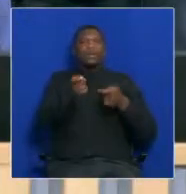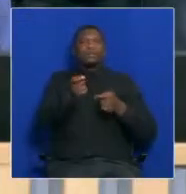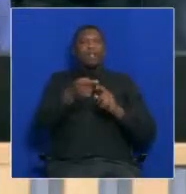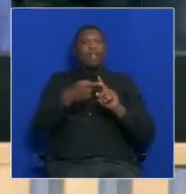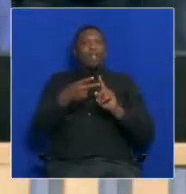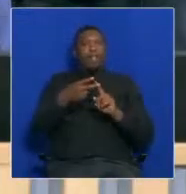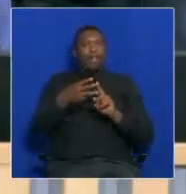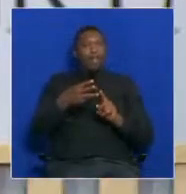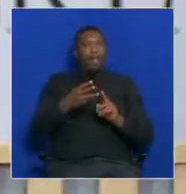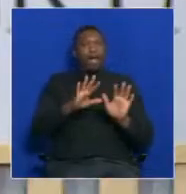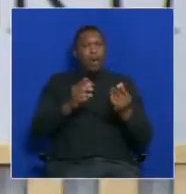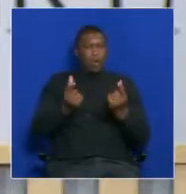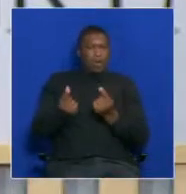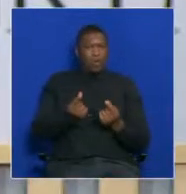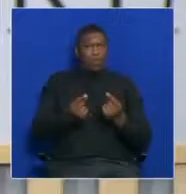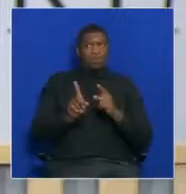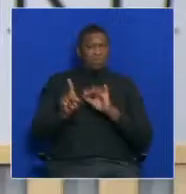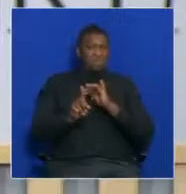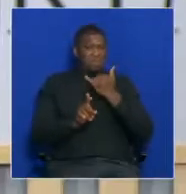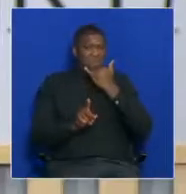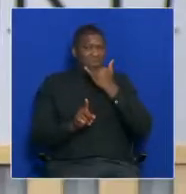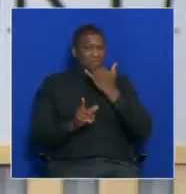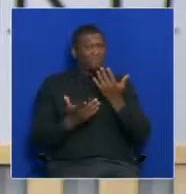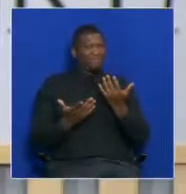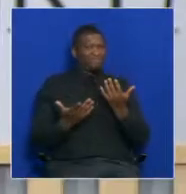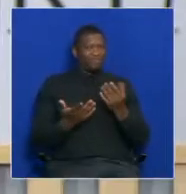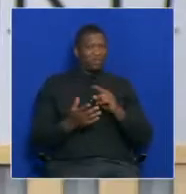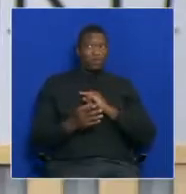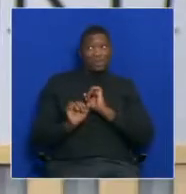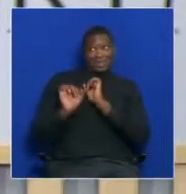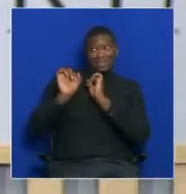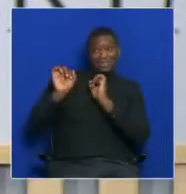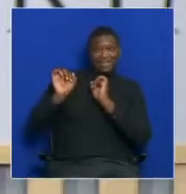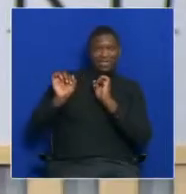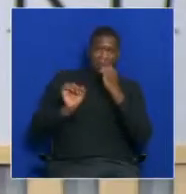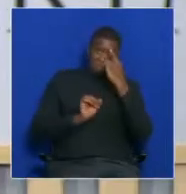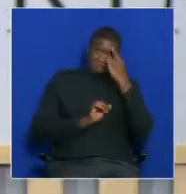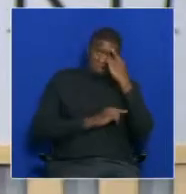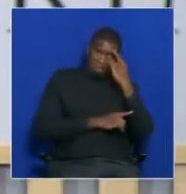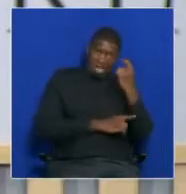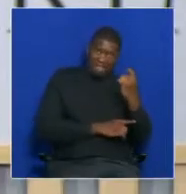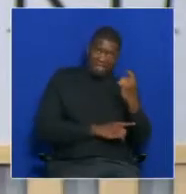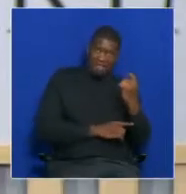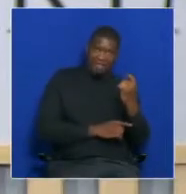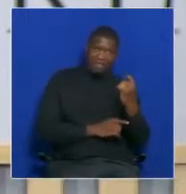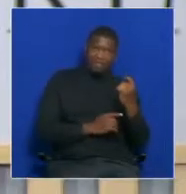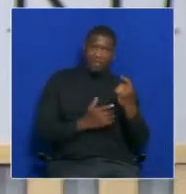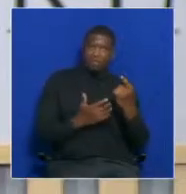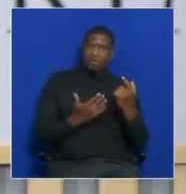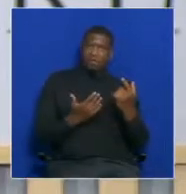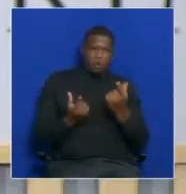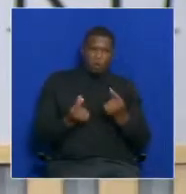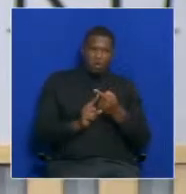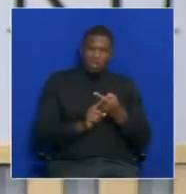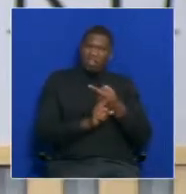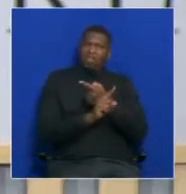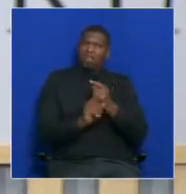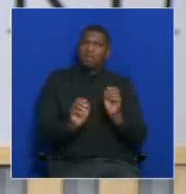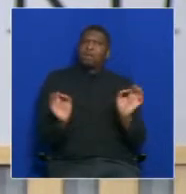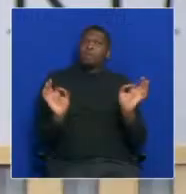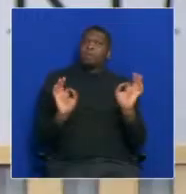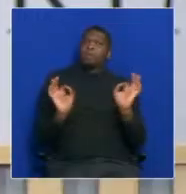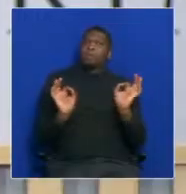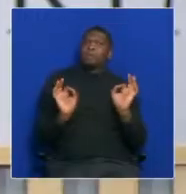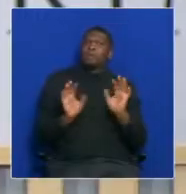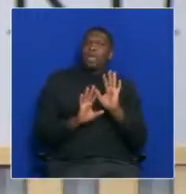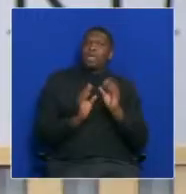these matters, because she believed that there was nothing wrong in how they were